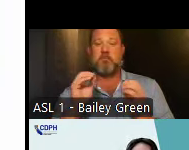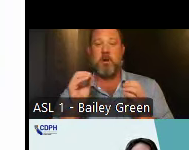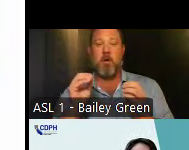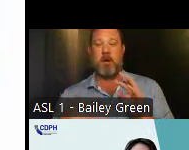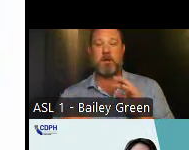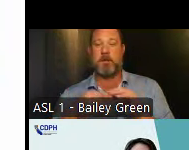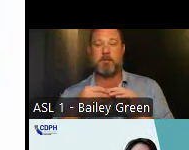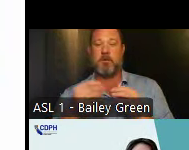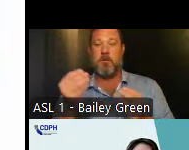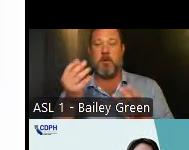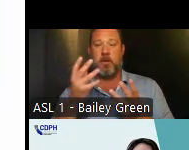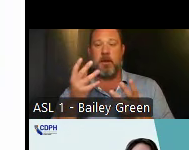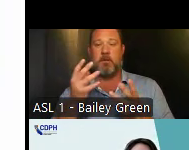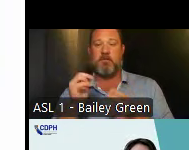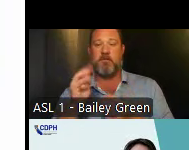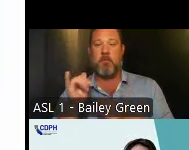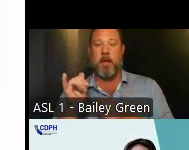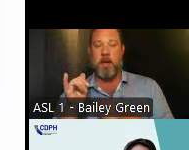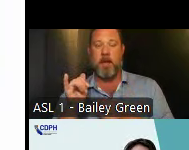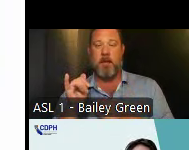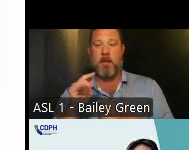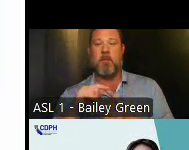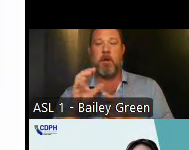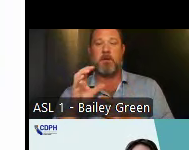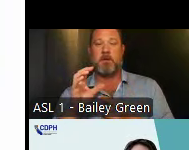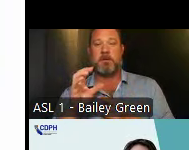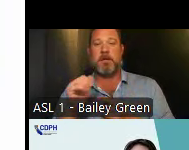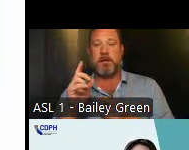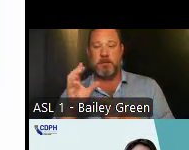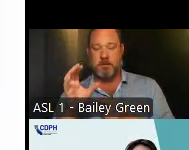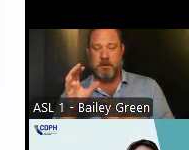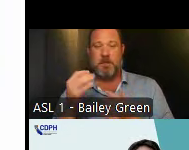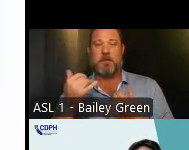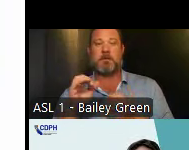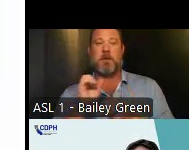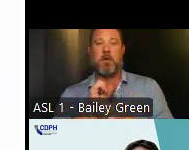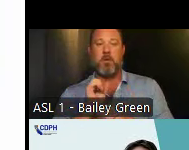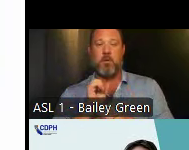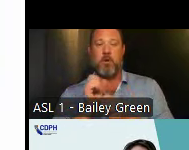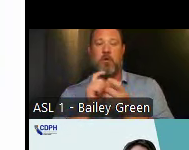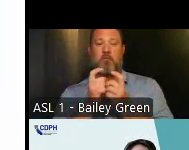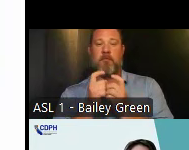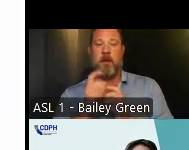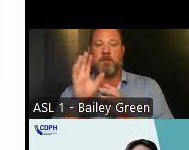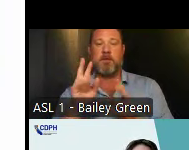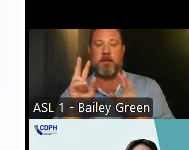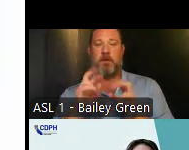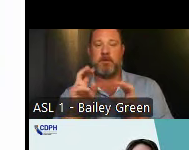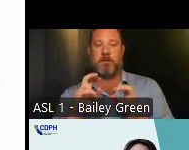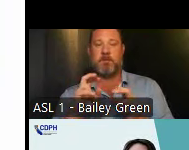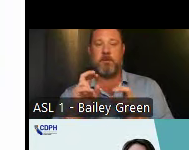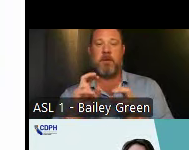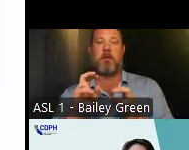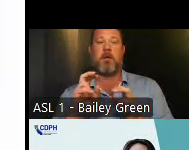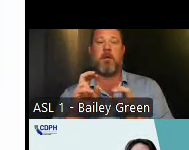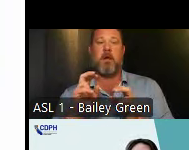from the May updates, but our CADCs are still working on revising their assessment of cognitive